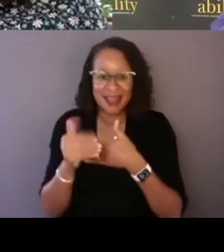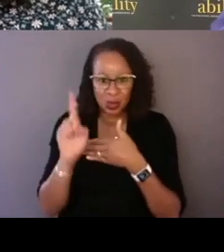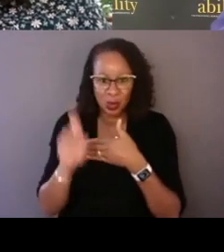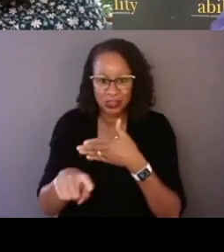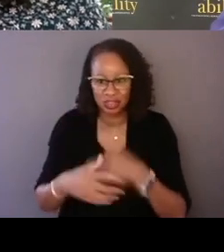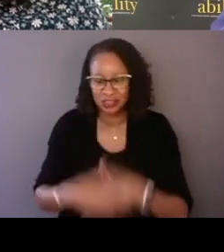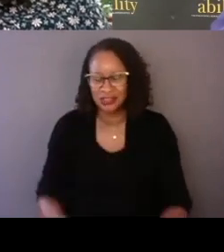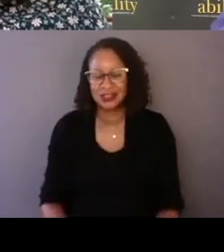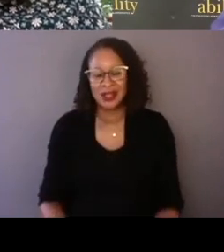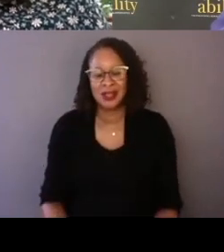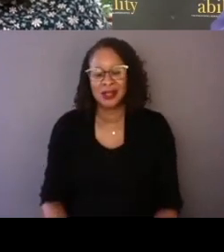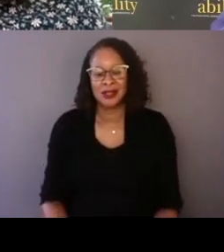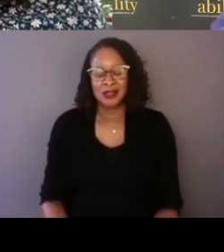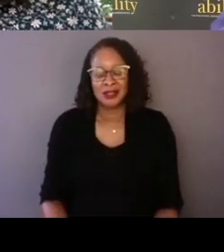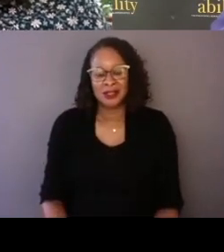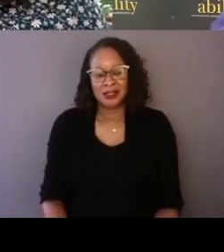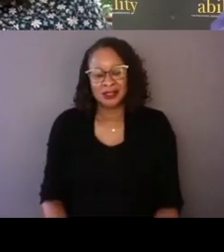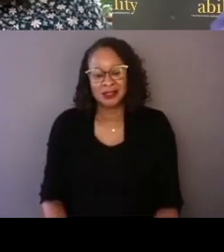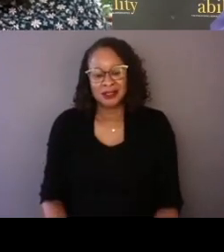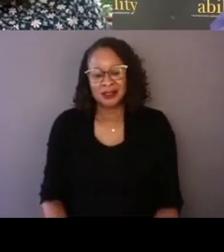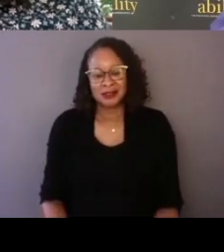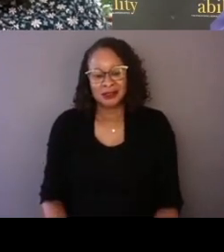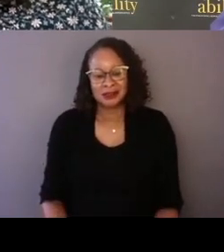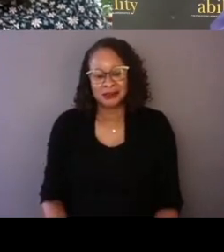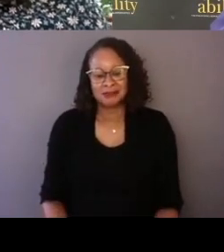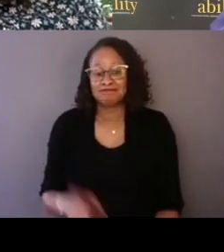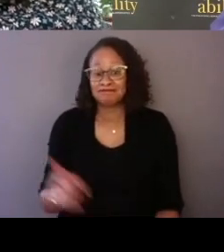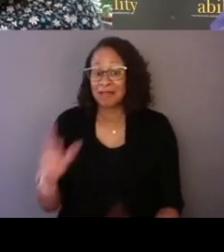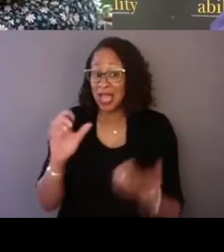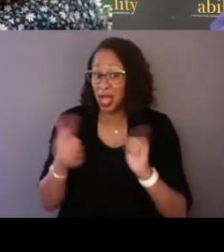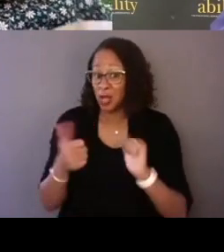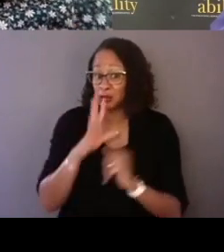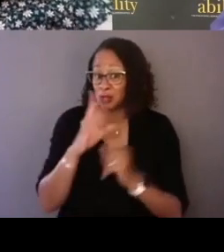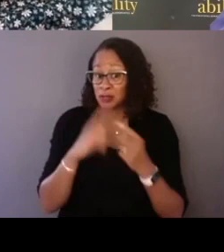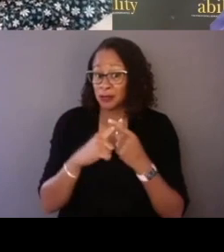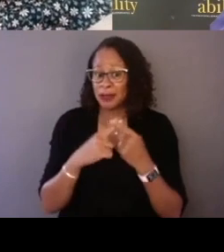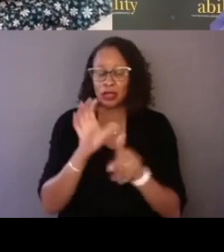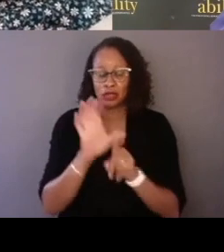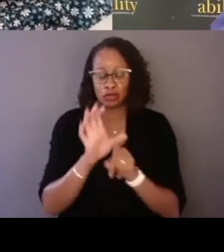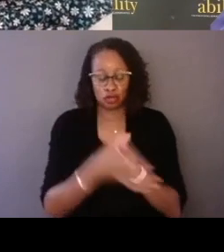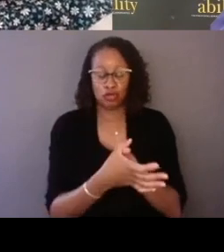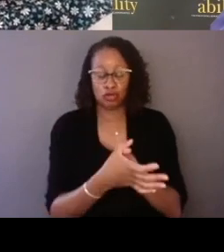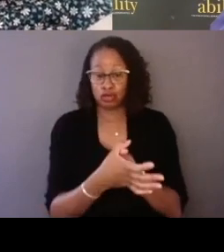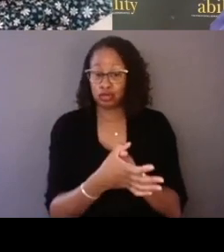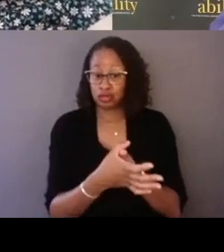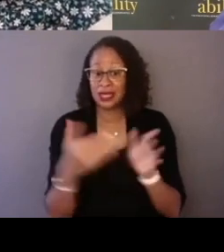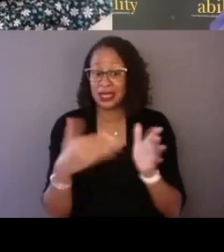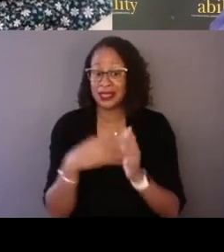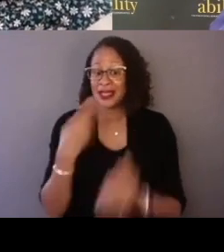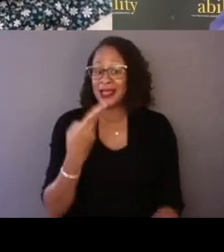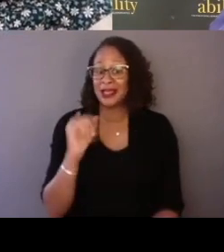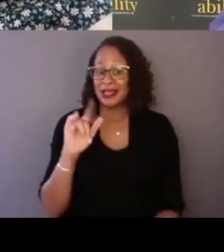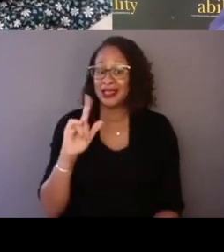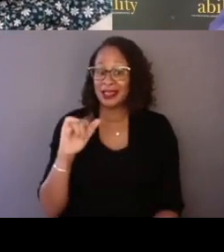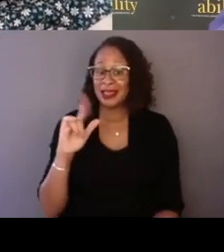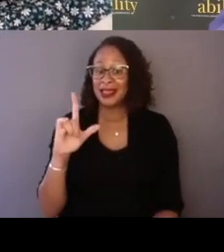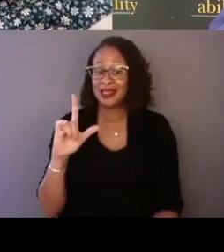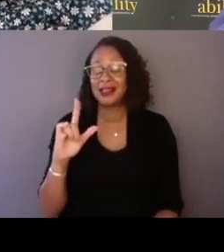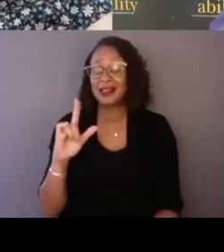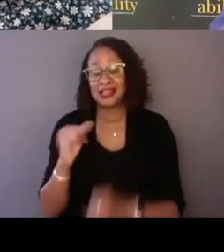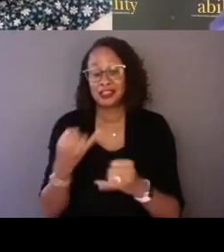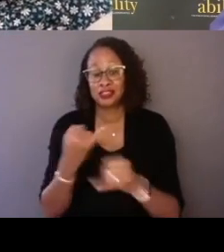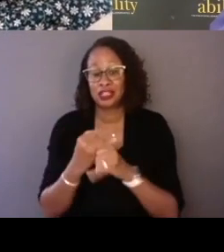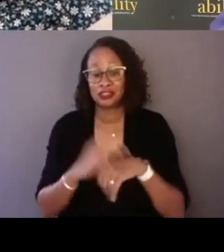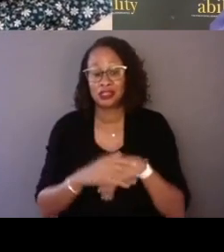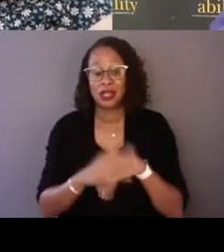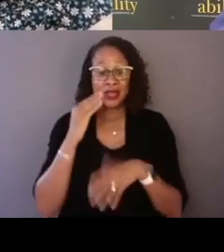you prefaced it by talking about the culture at Hillel International. I know in our